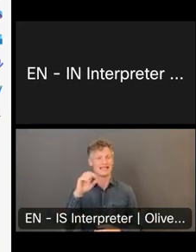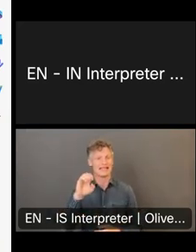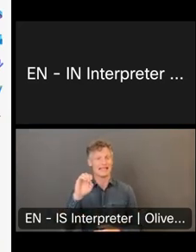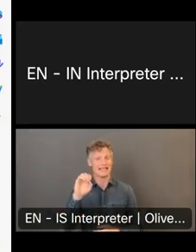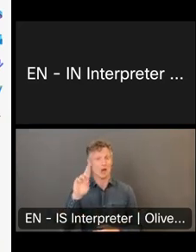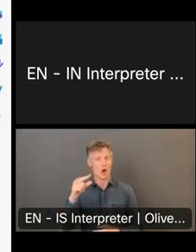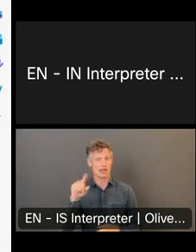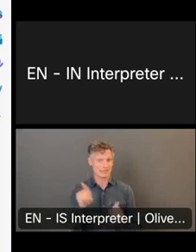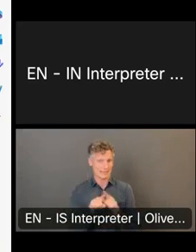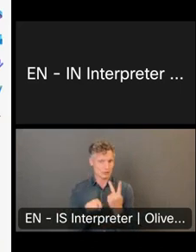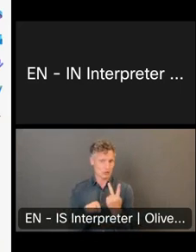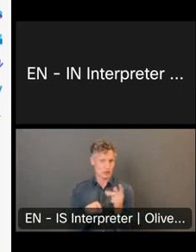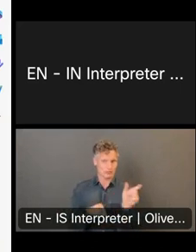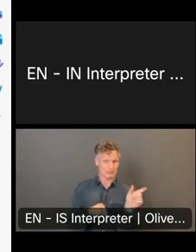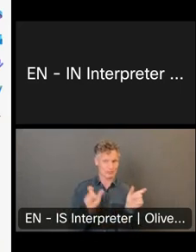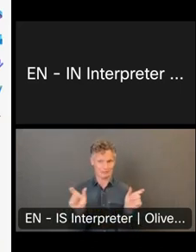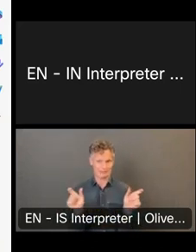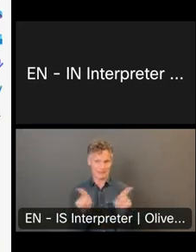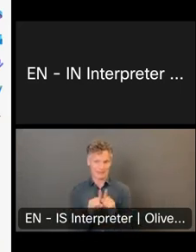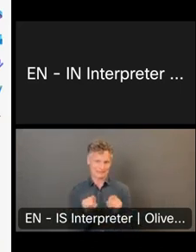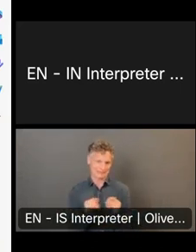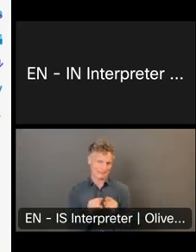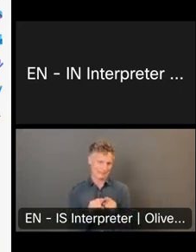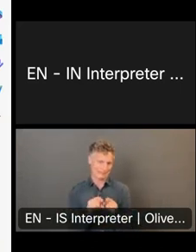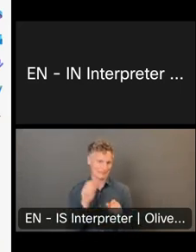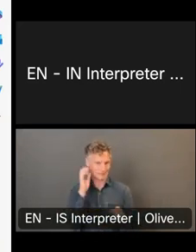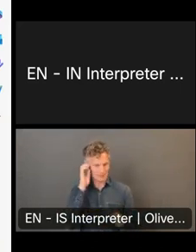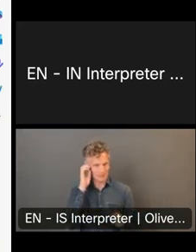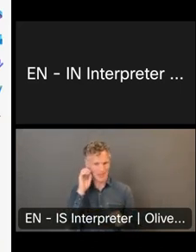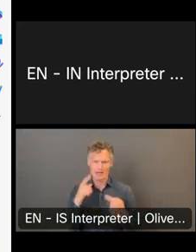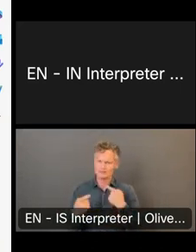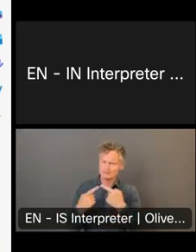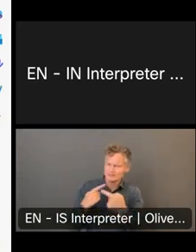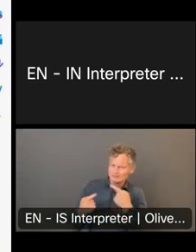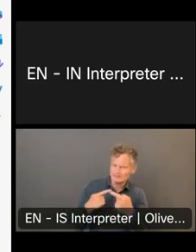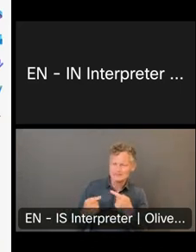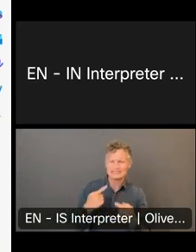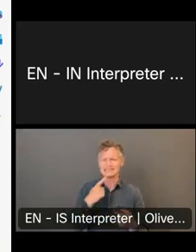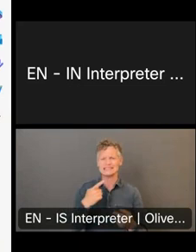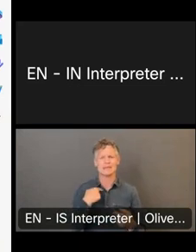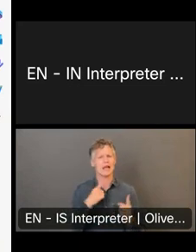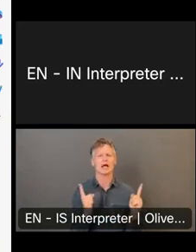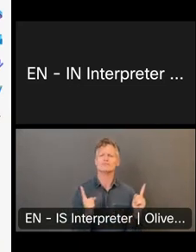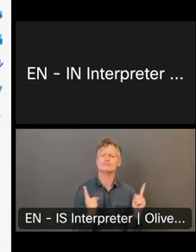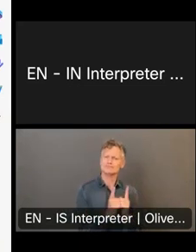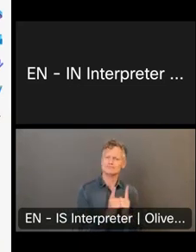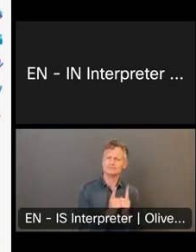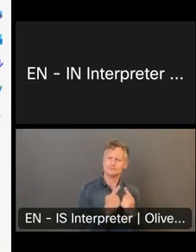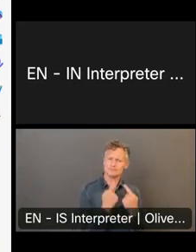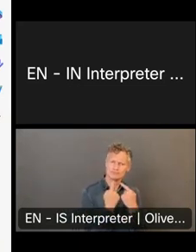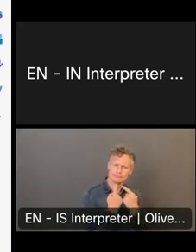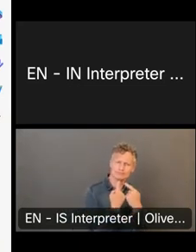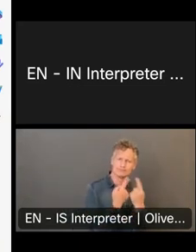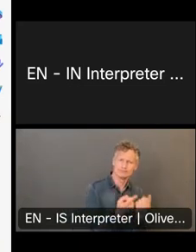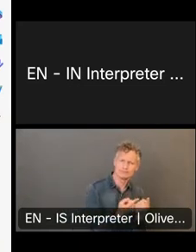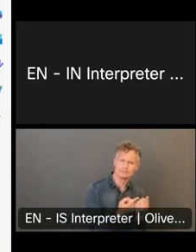pressures as Deutlichkeit, clarity or distinctness, versus Bequemlichkeit, ease